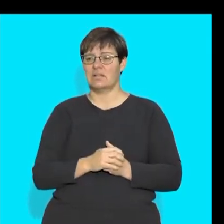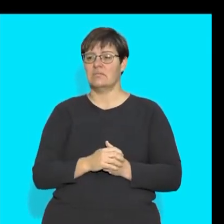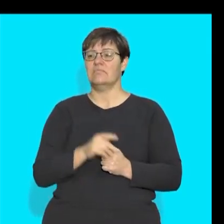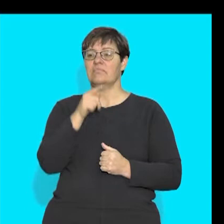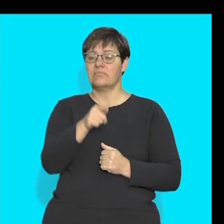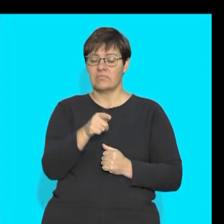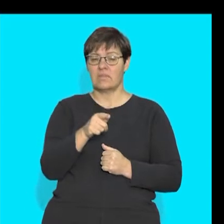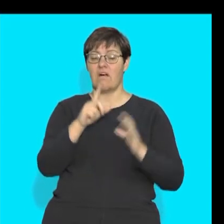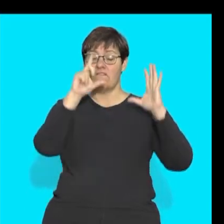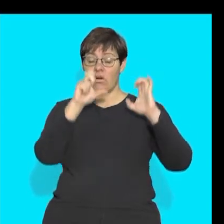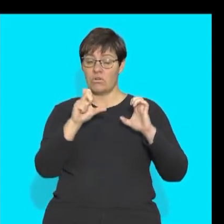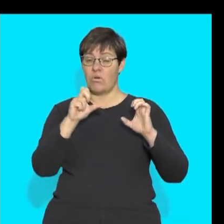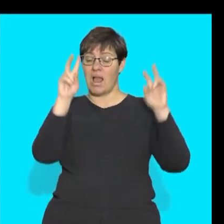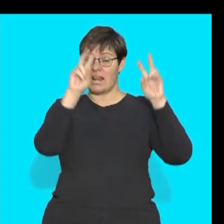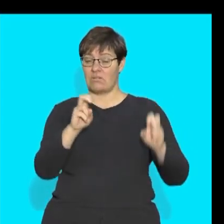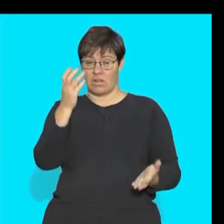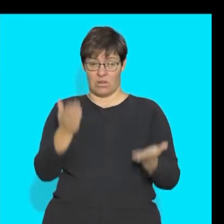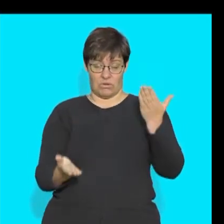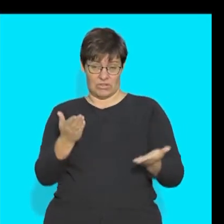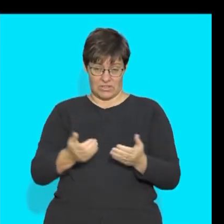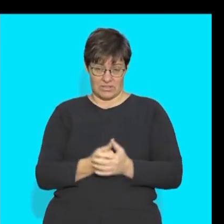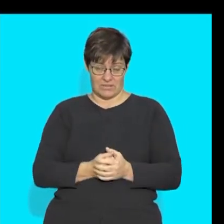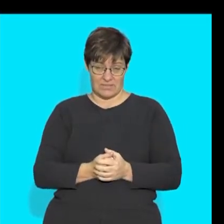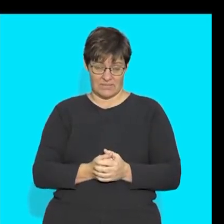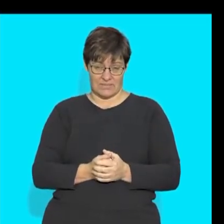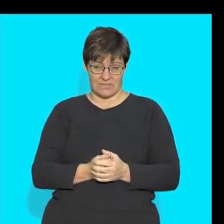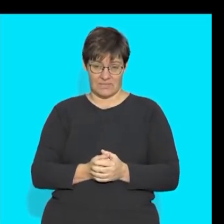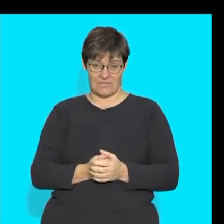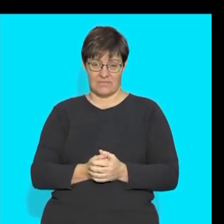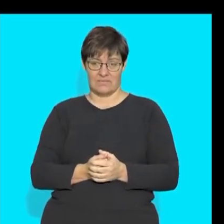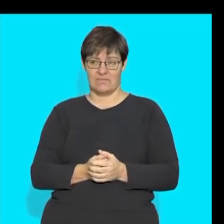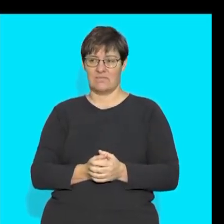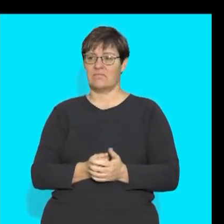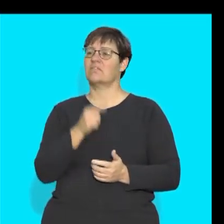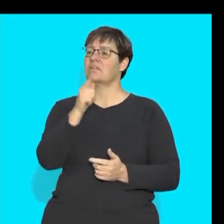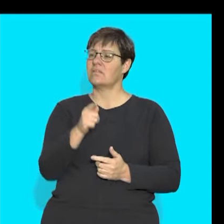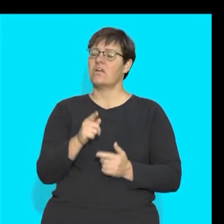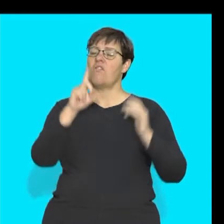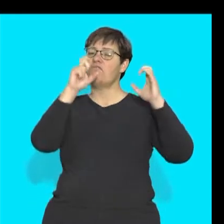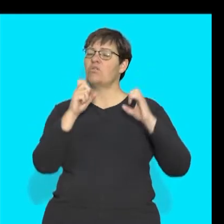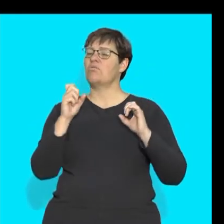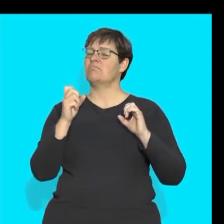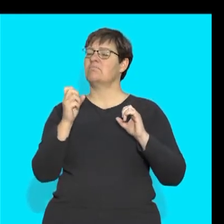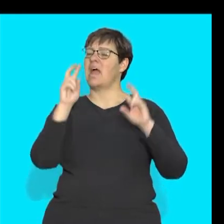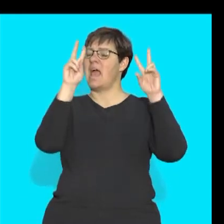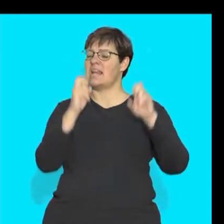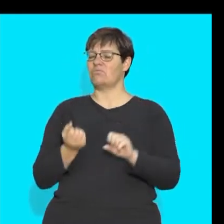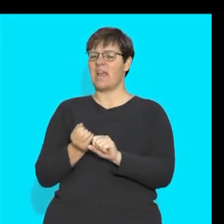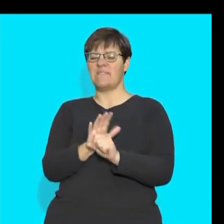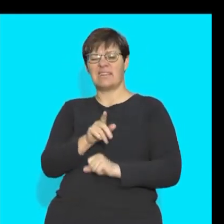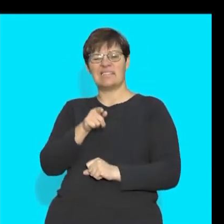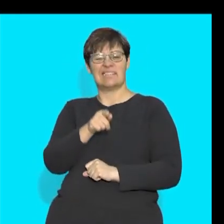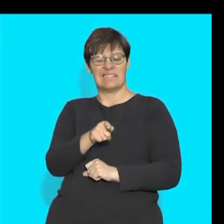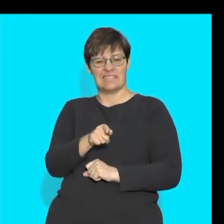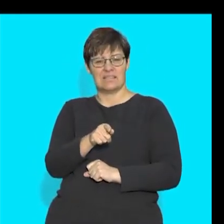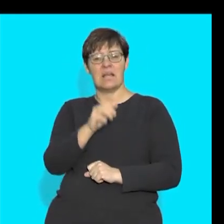The photoelectric equation. So, the photoelectric effect, remember, we